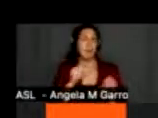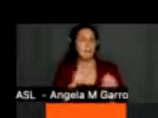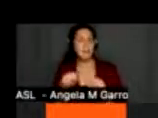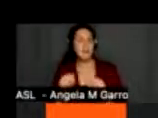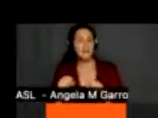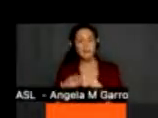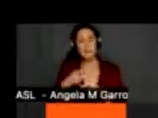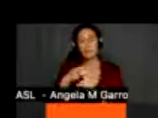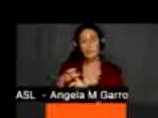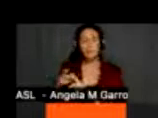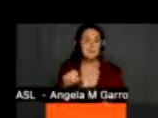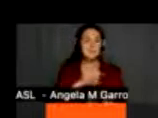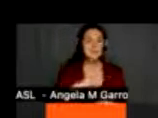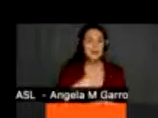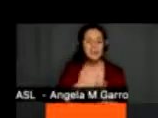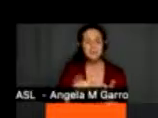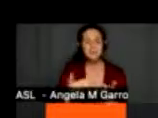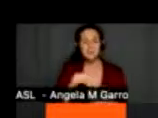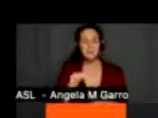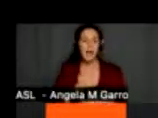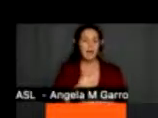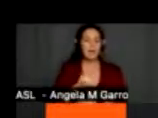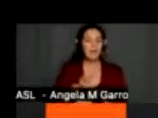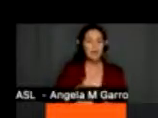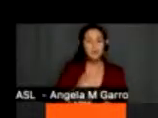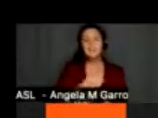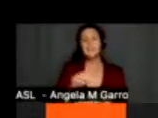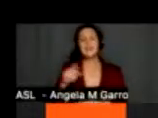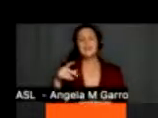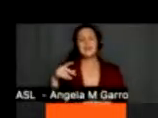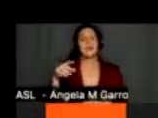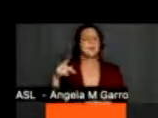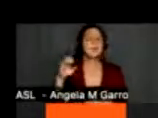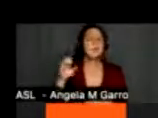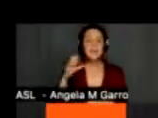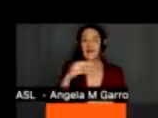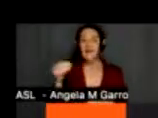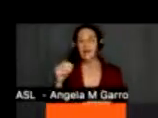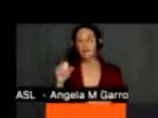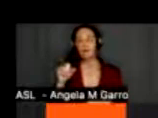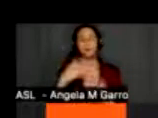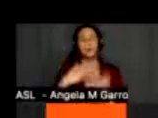additional counseling, PE, and social emotional learning curriculum.